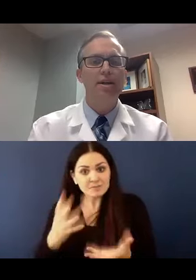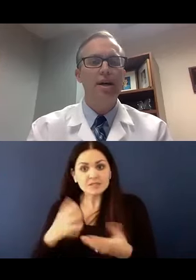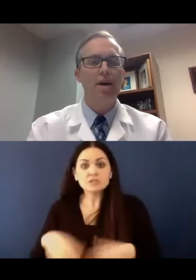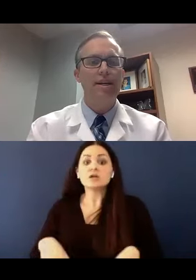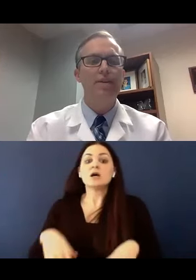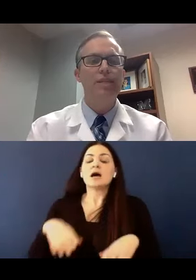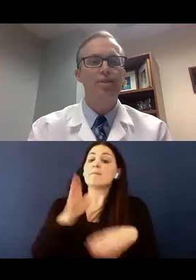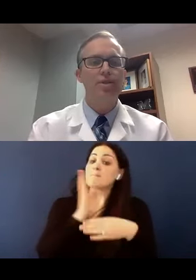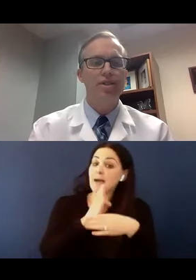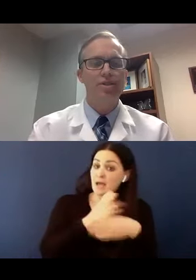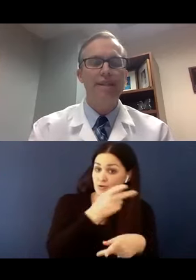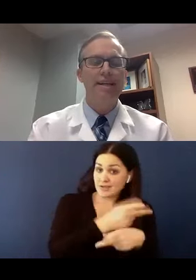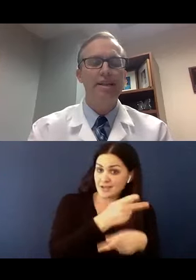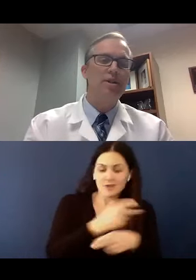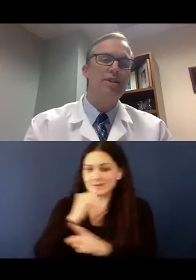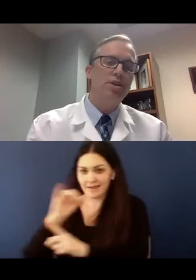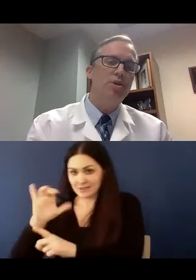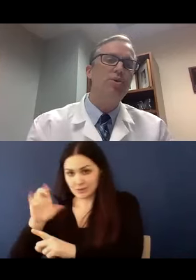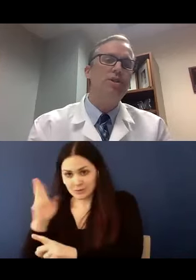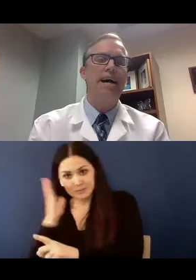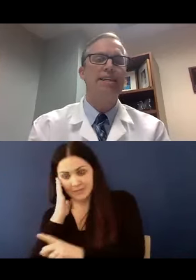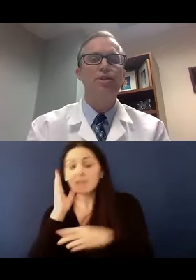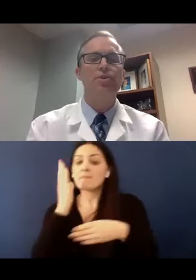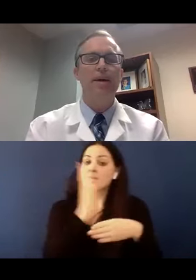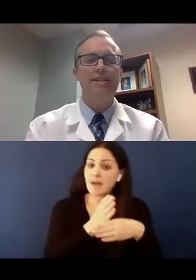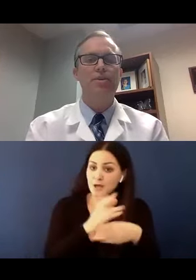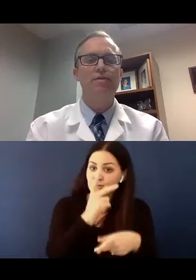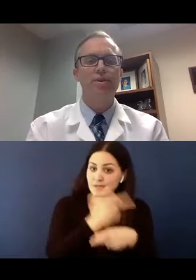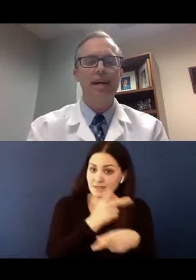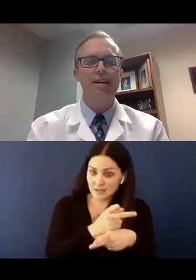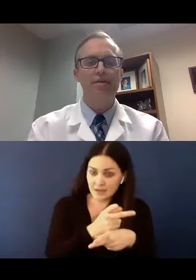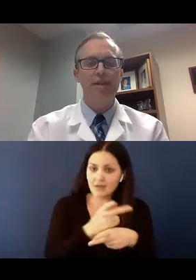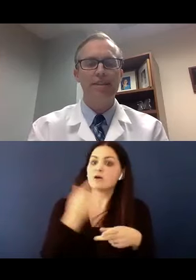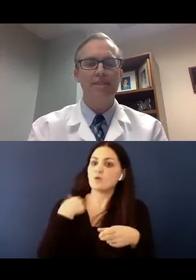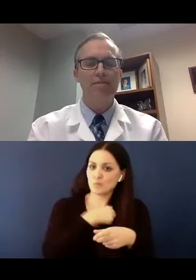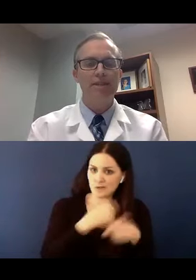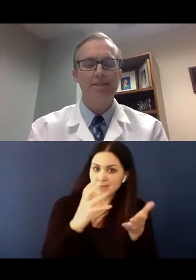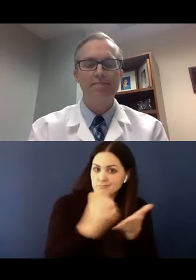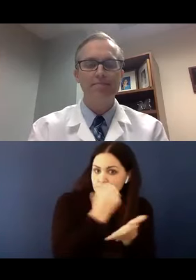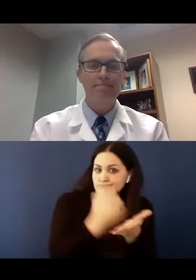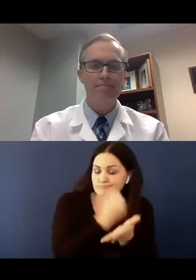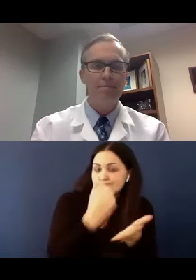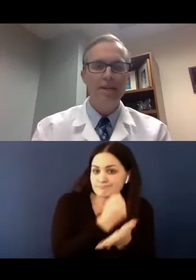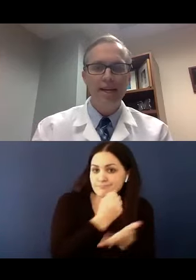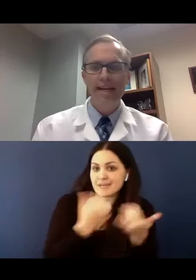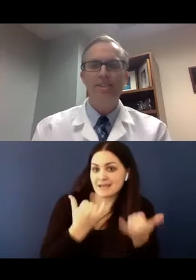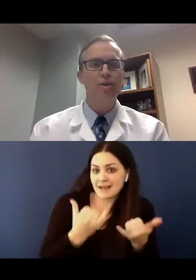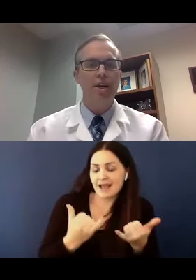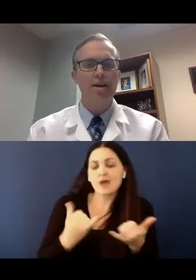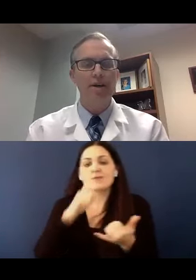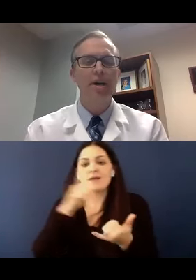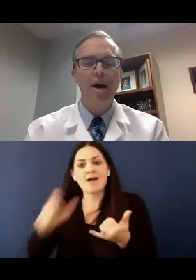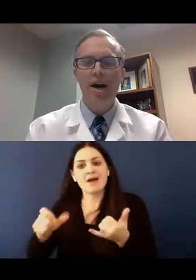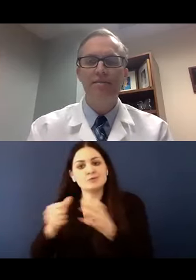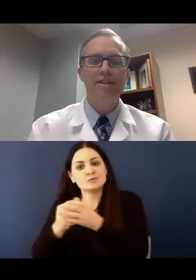beds are a key resource constraint that allow us to use the ICU capacity we've created over the last several months. And Nancy will